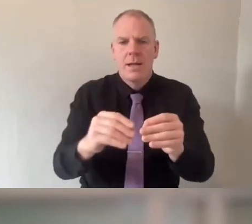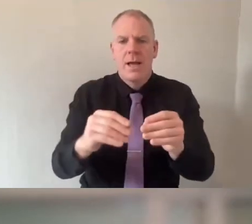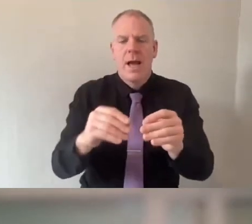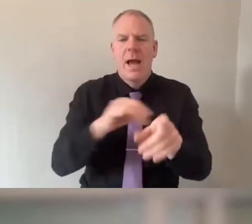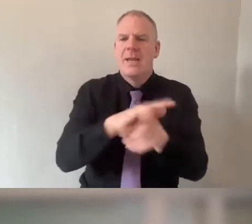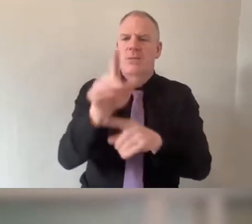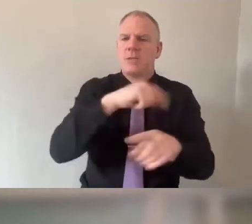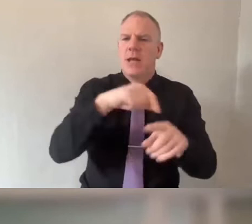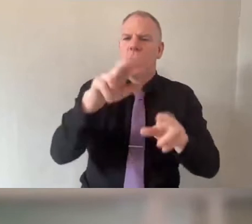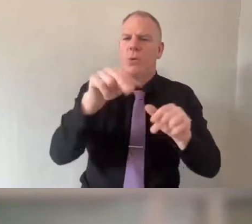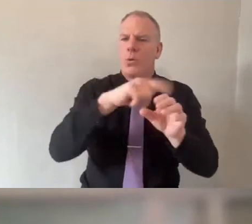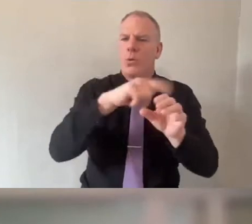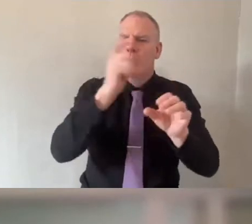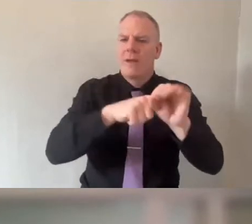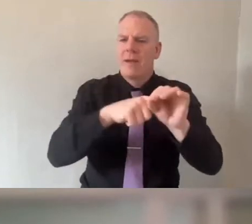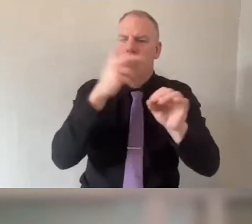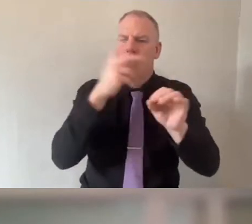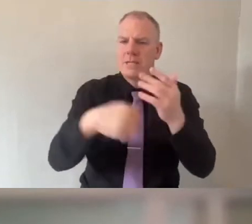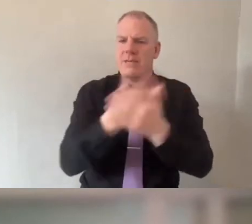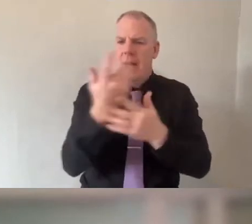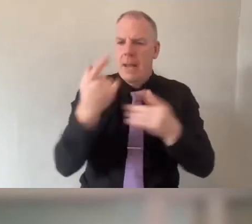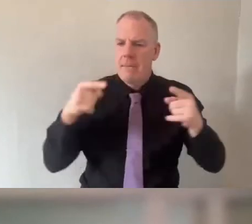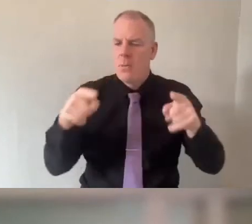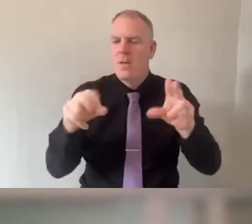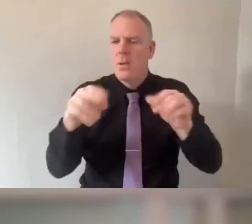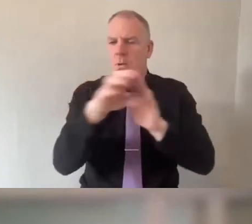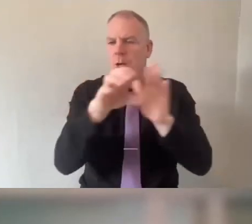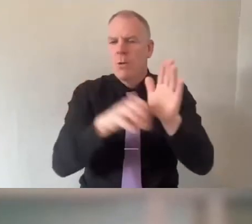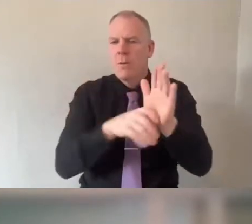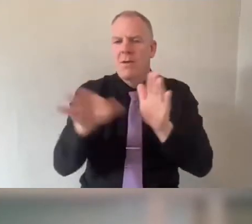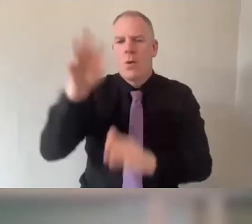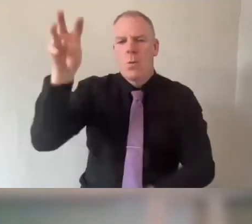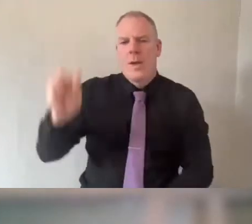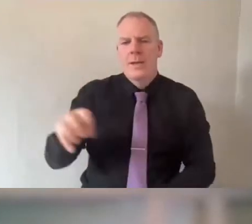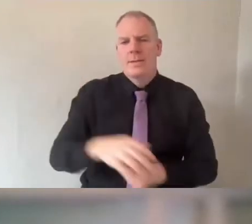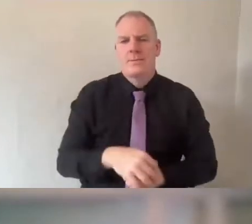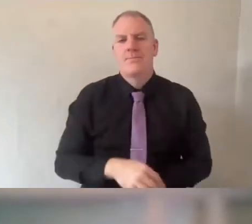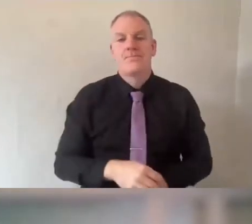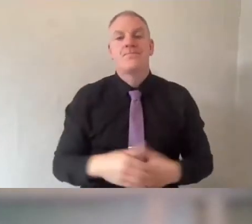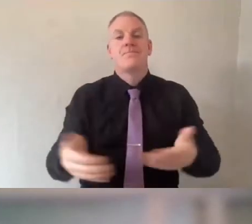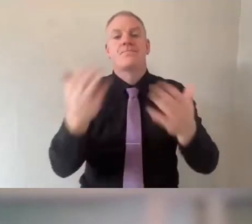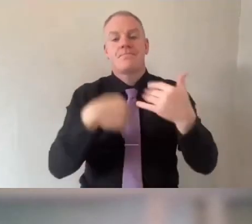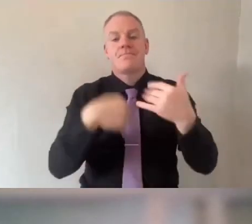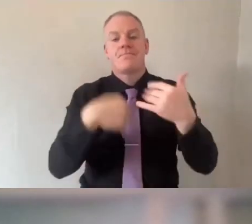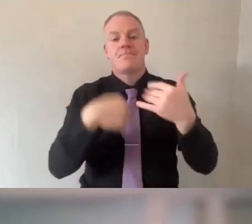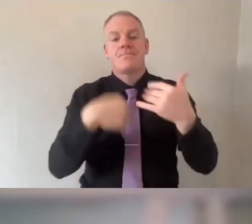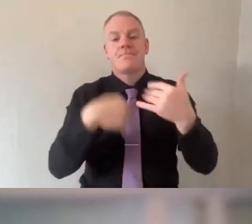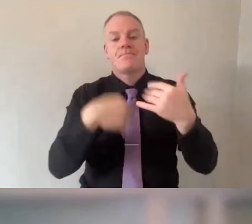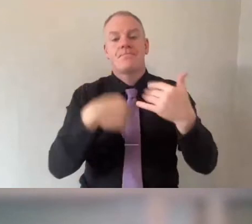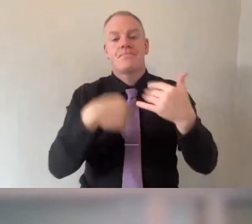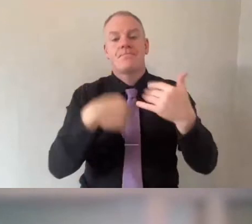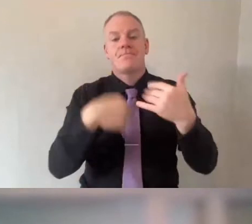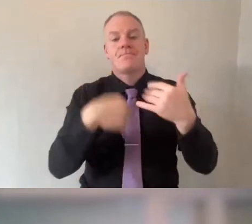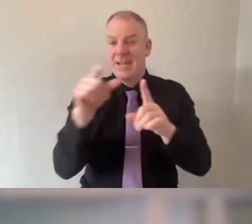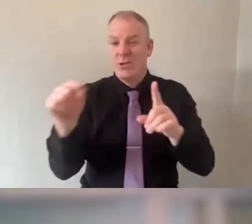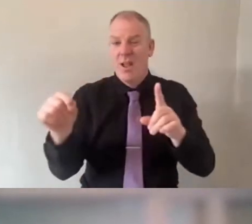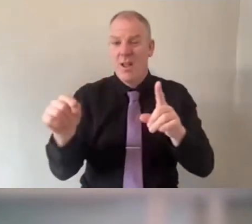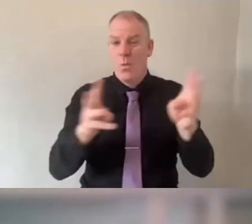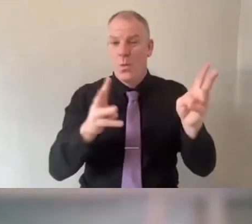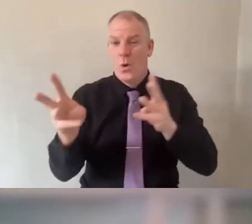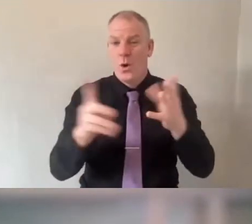we're going to develop alongside the new curriculum in Wales. Then I go back to the role of digitalisation